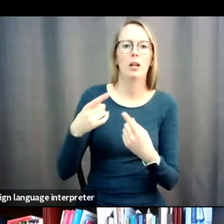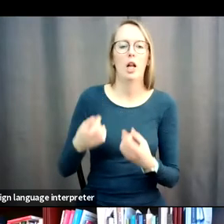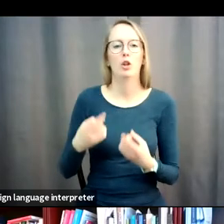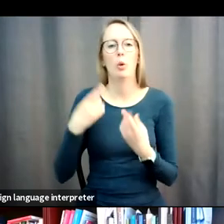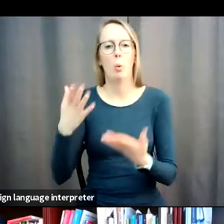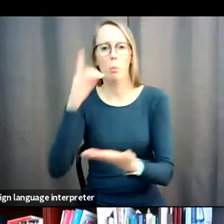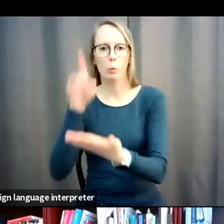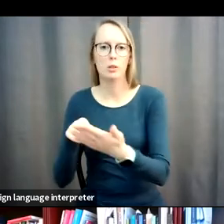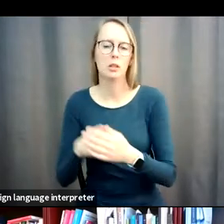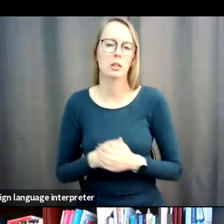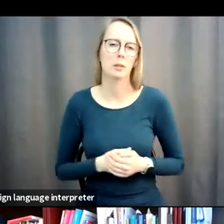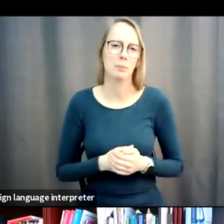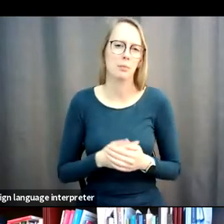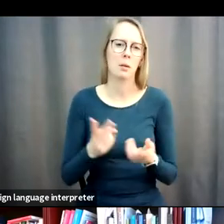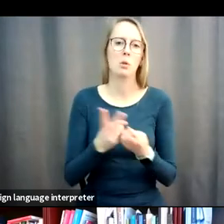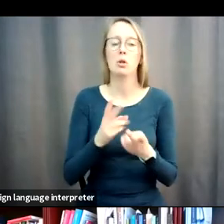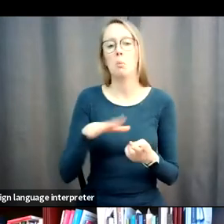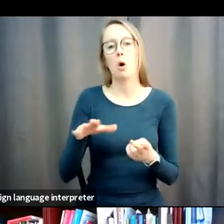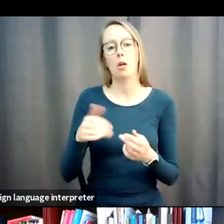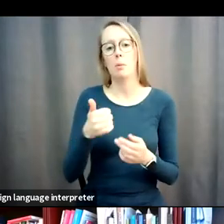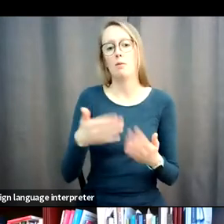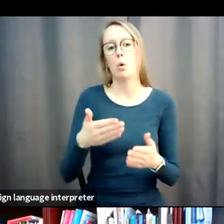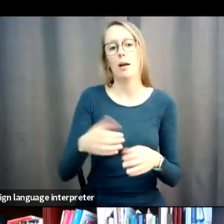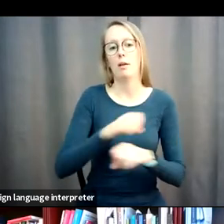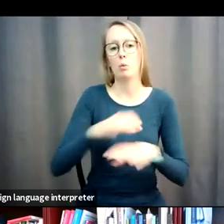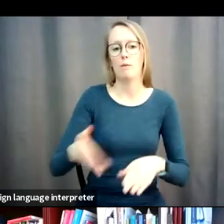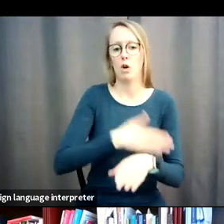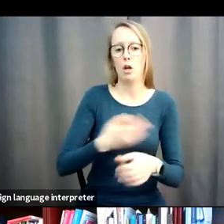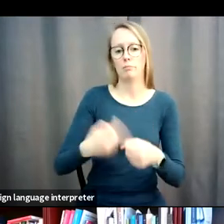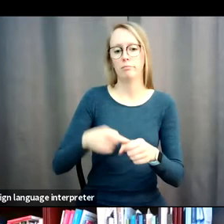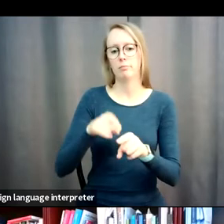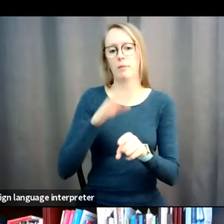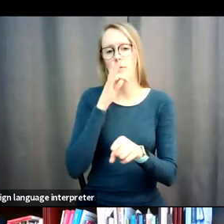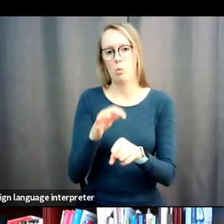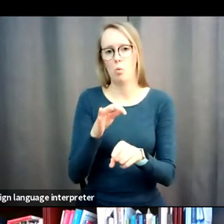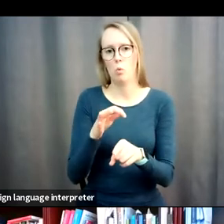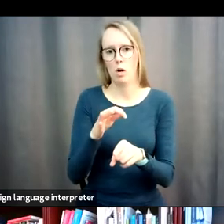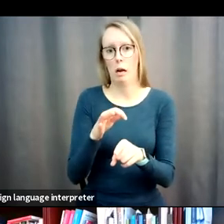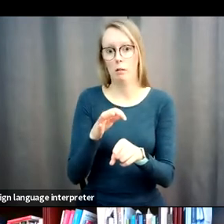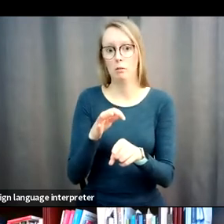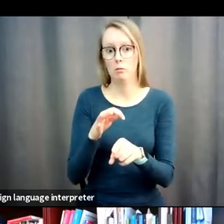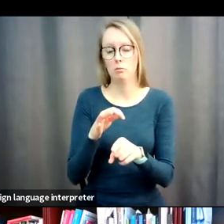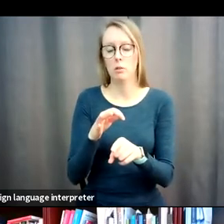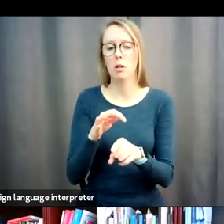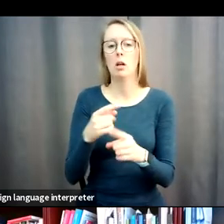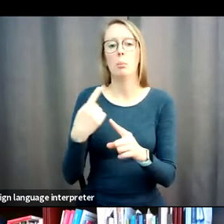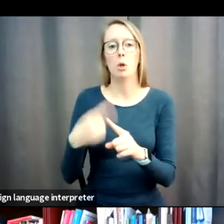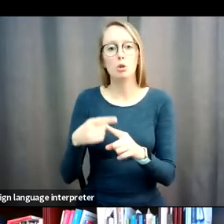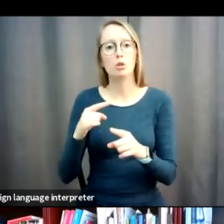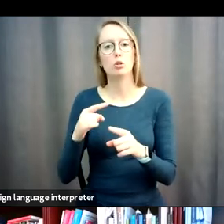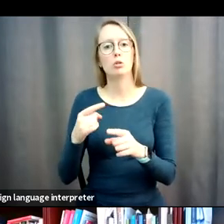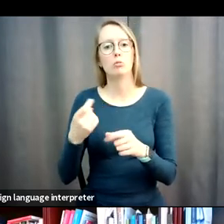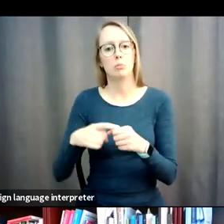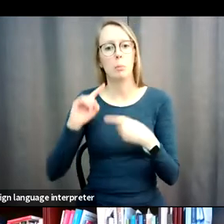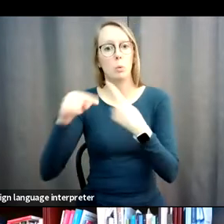the child needs information in advance about the issue at stake, and also about the process of being